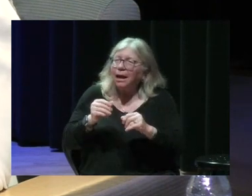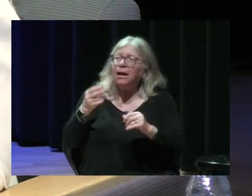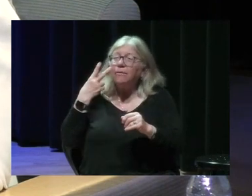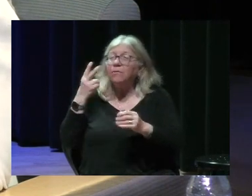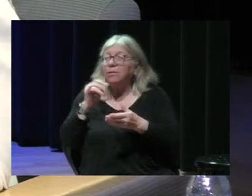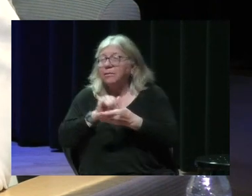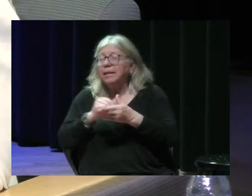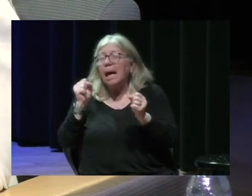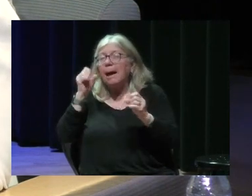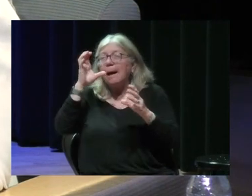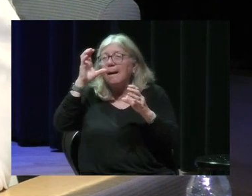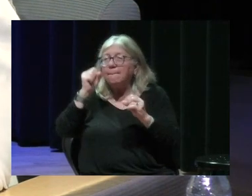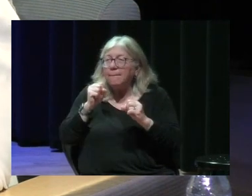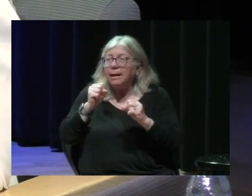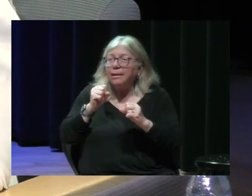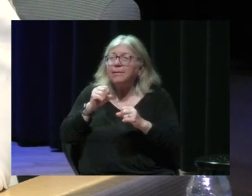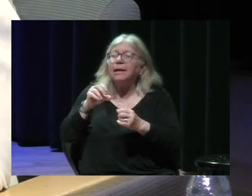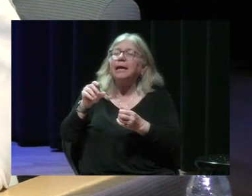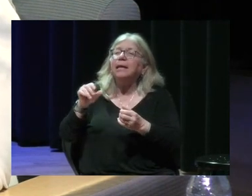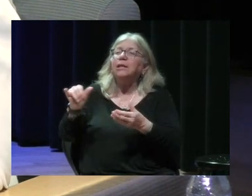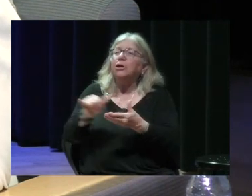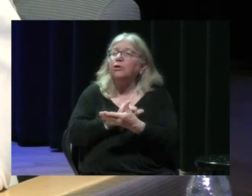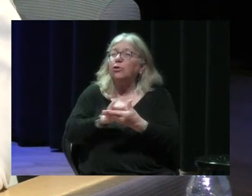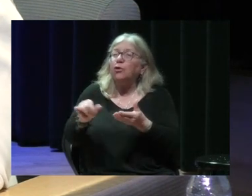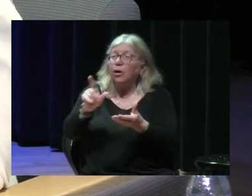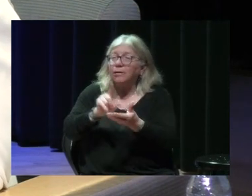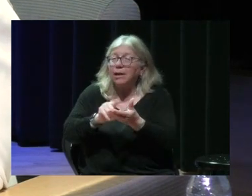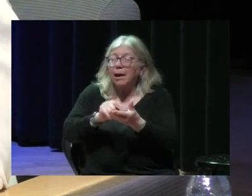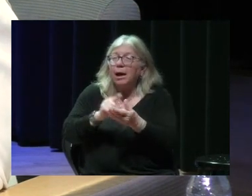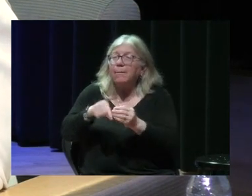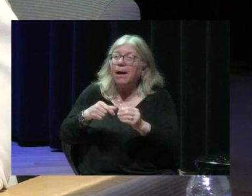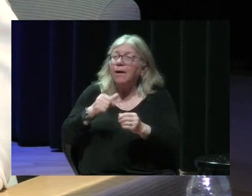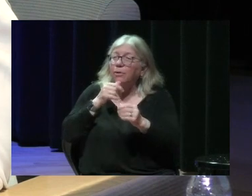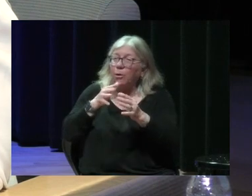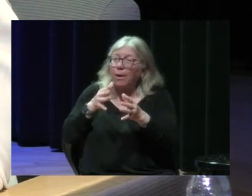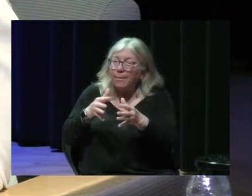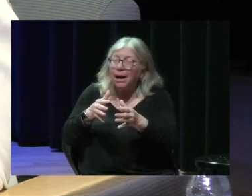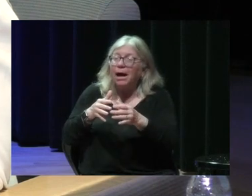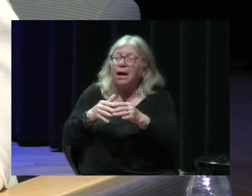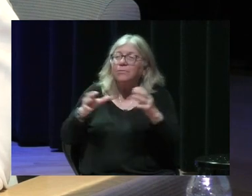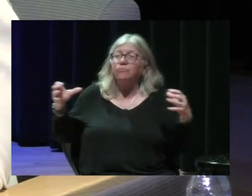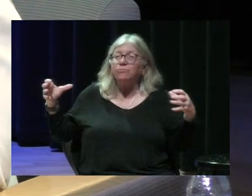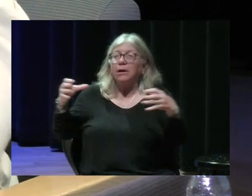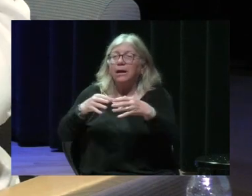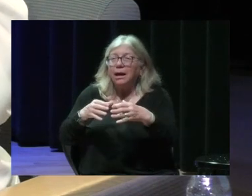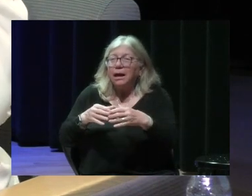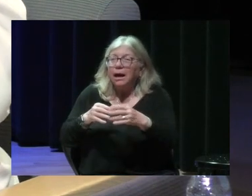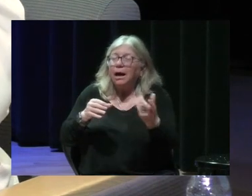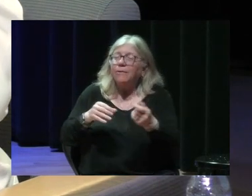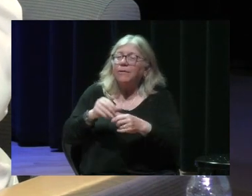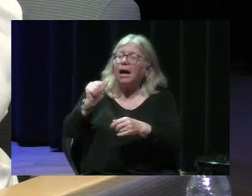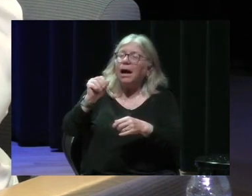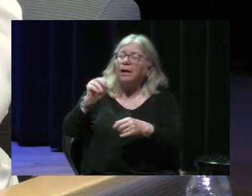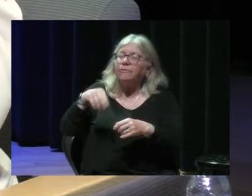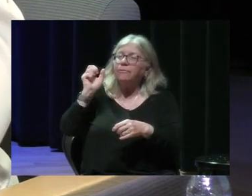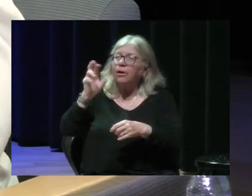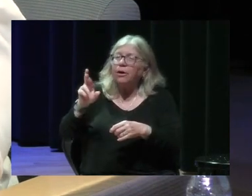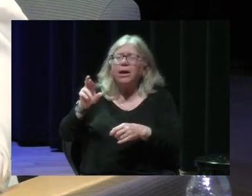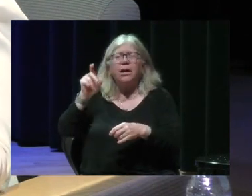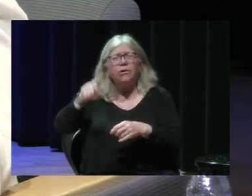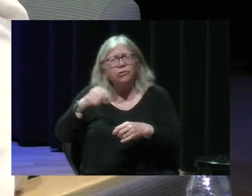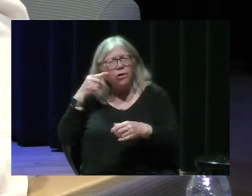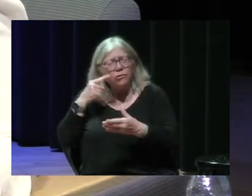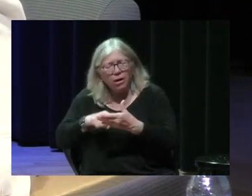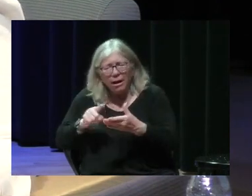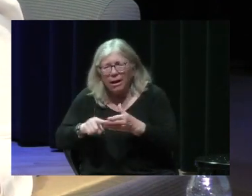see that amazing op-ed in the New York Times about the grandmas uniting, the guardians of the aquifer? So you should look this up. I think the